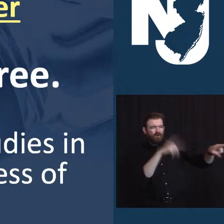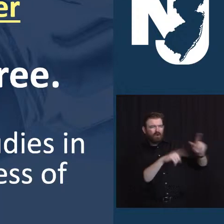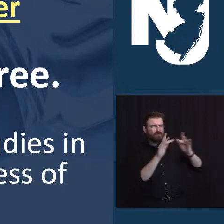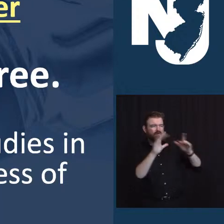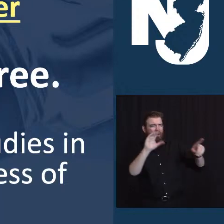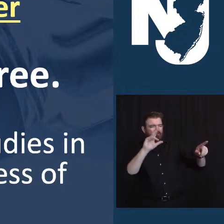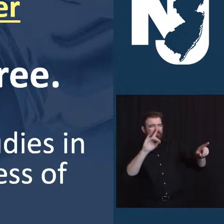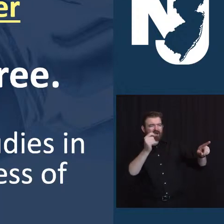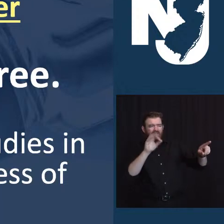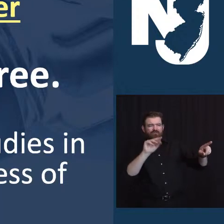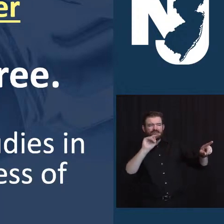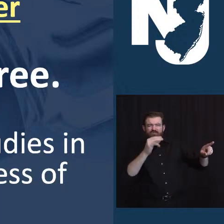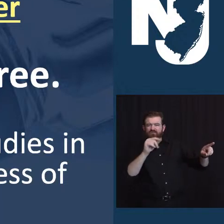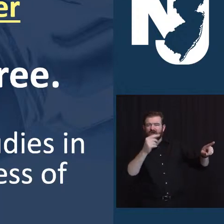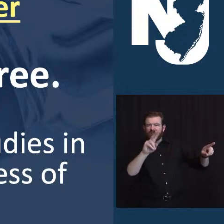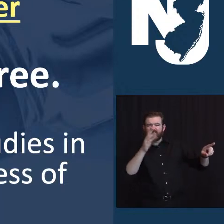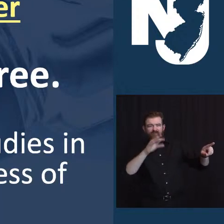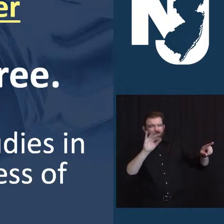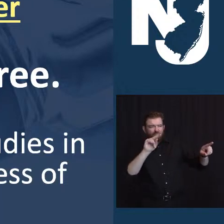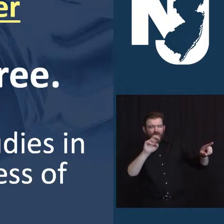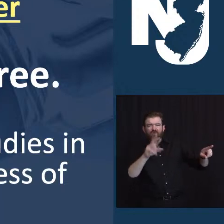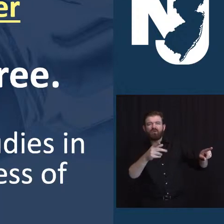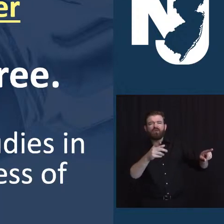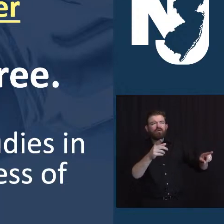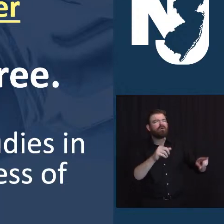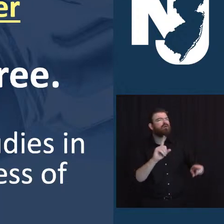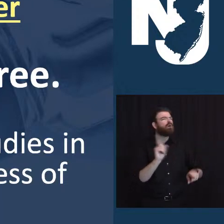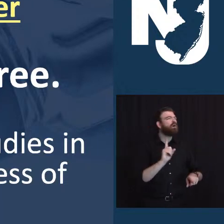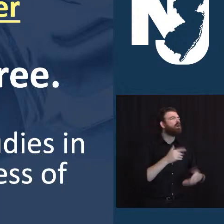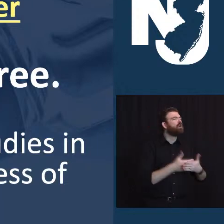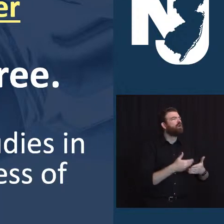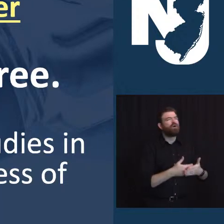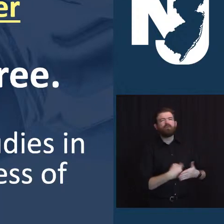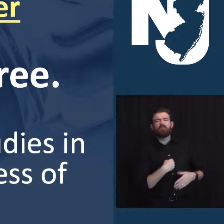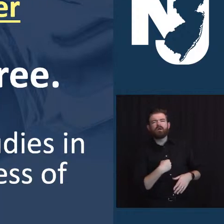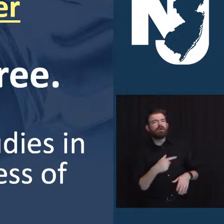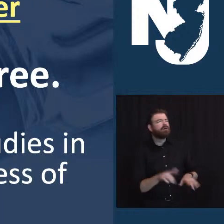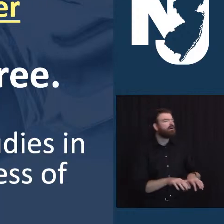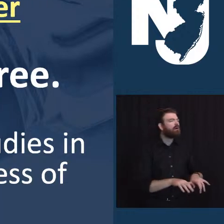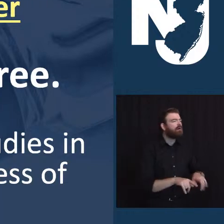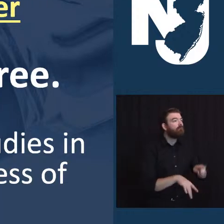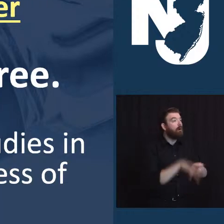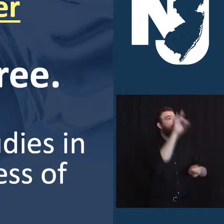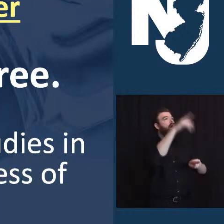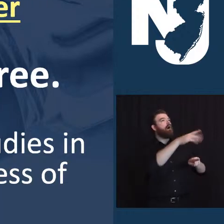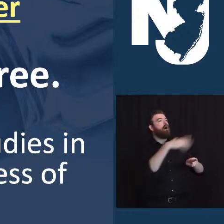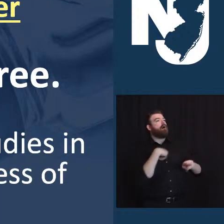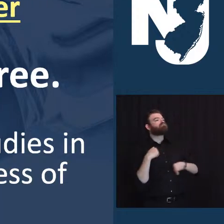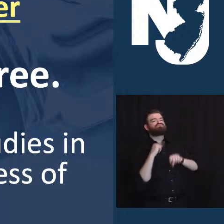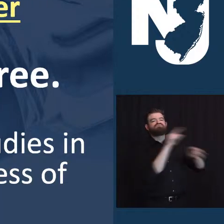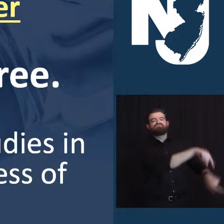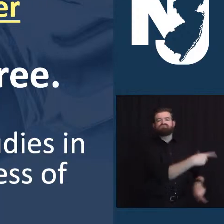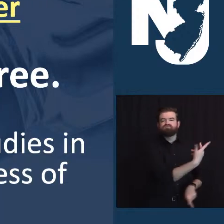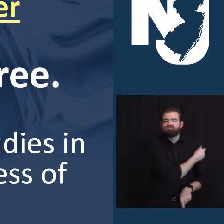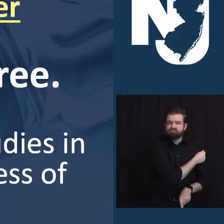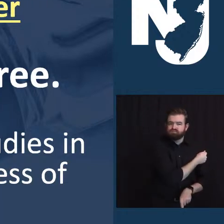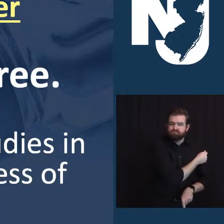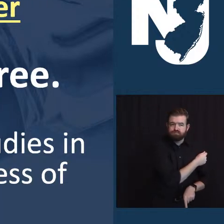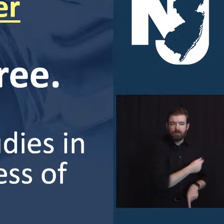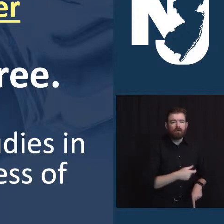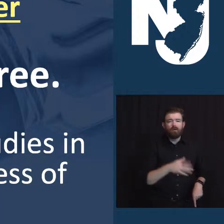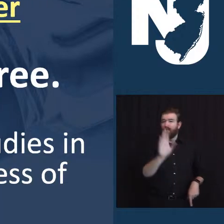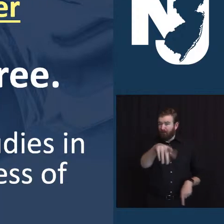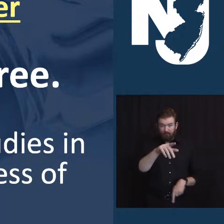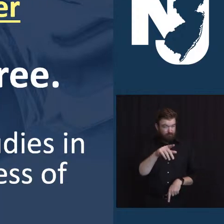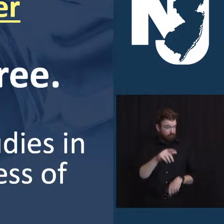covid19.nj.gov/finder, to find the closest one, and many no longer require appointments. I think, frankly, most no longer require appointments.